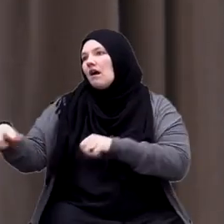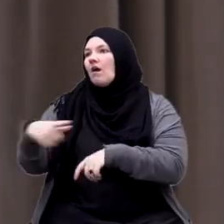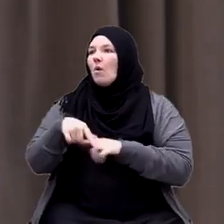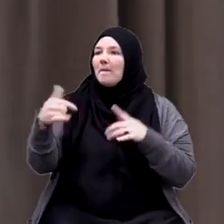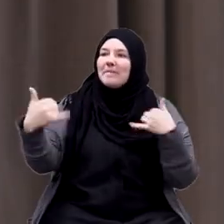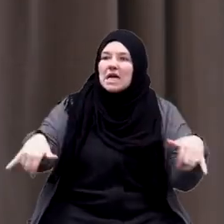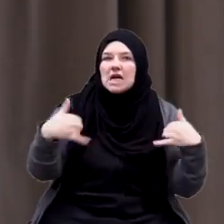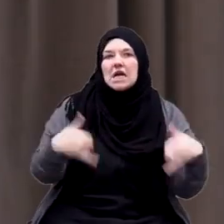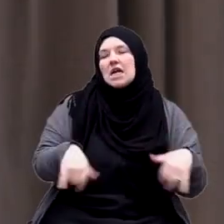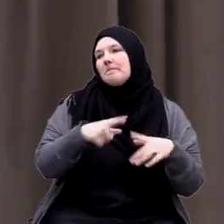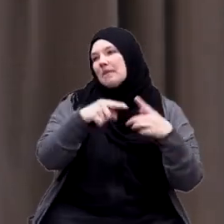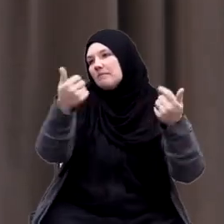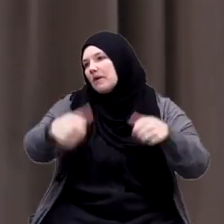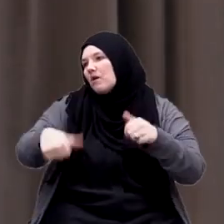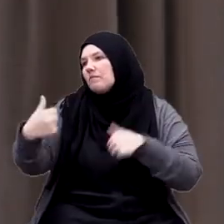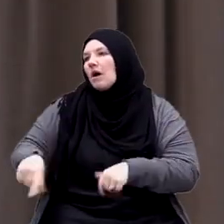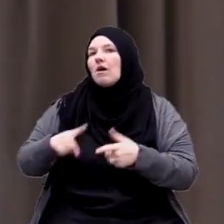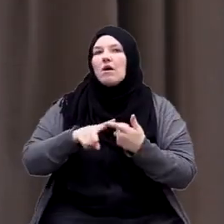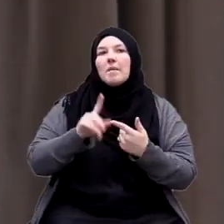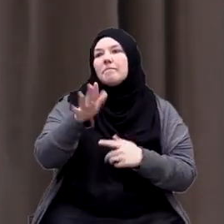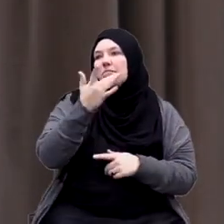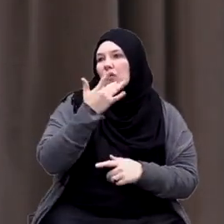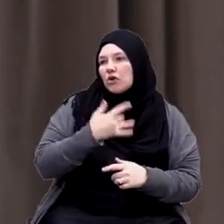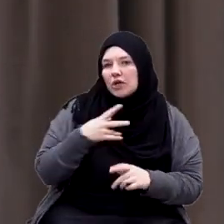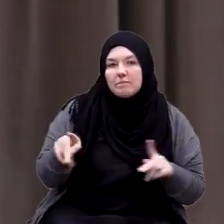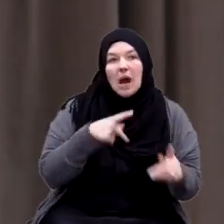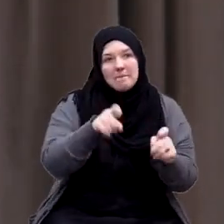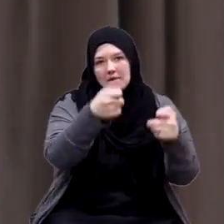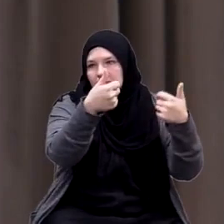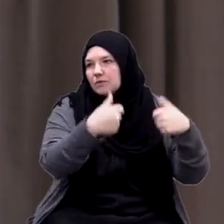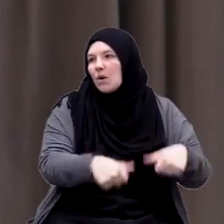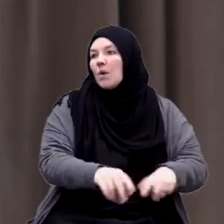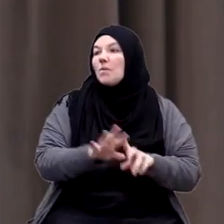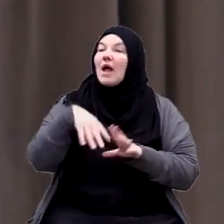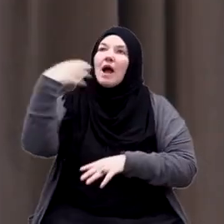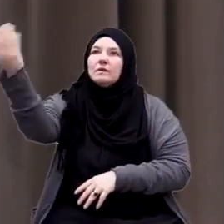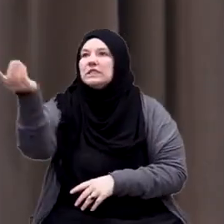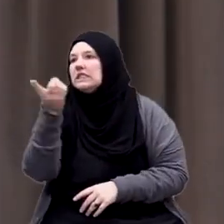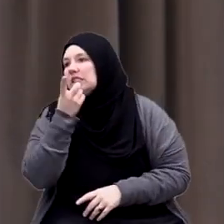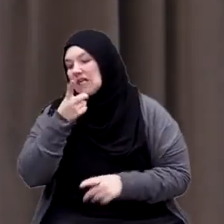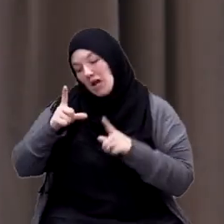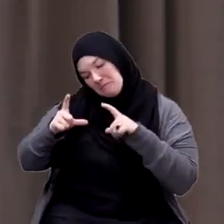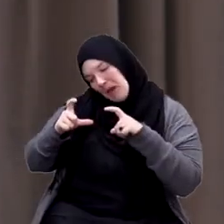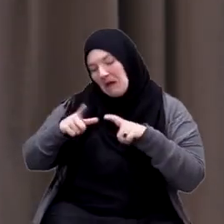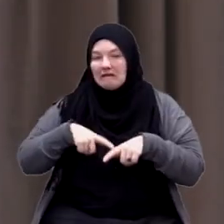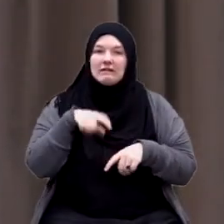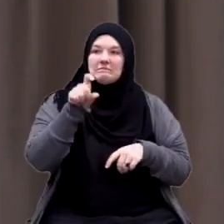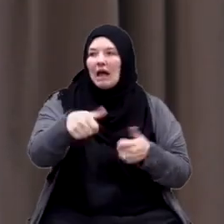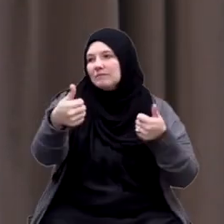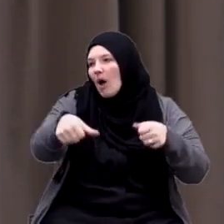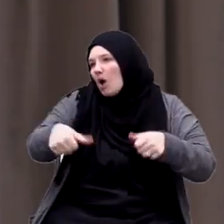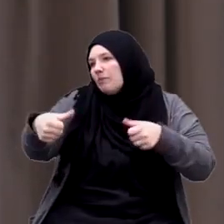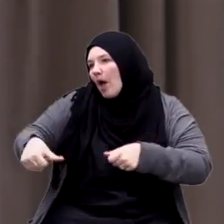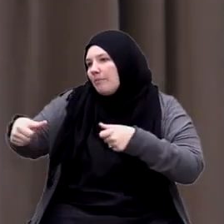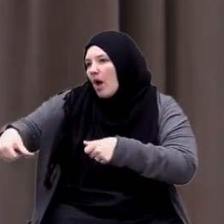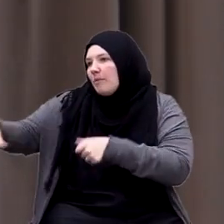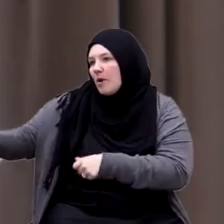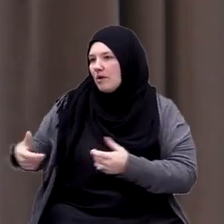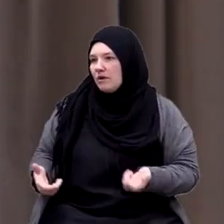are playing, posting pictures in their birthday, when they took dinner, when they went to bed, as